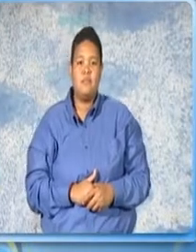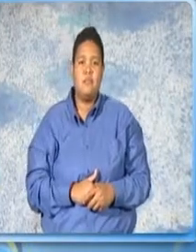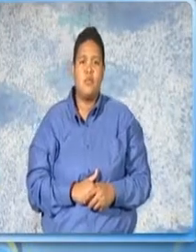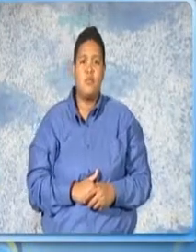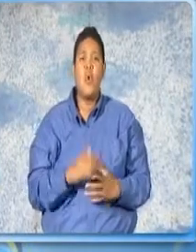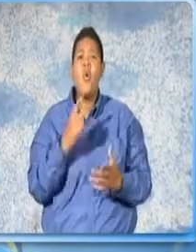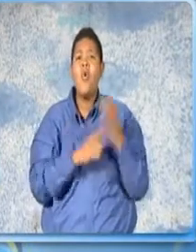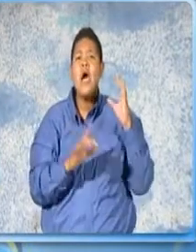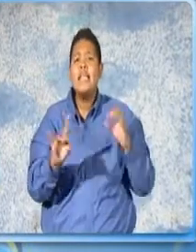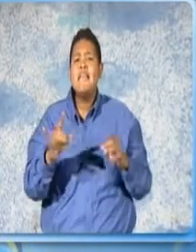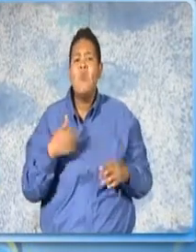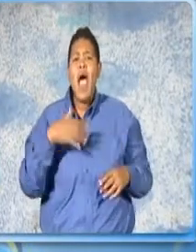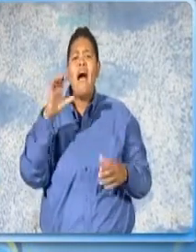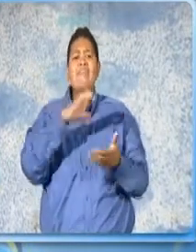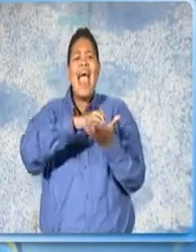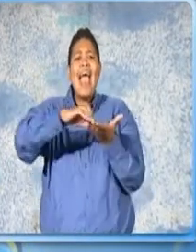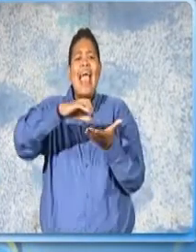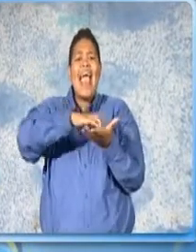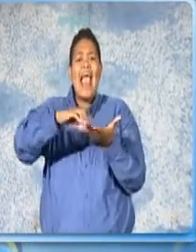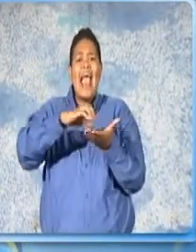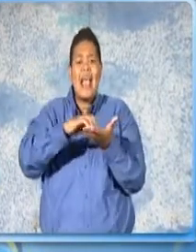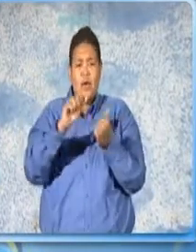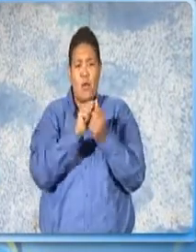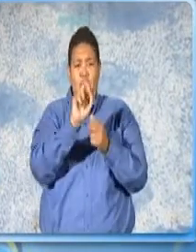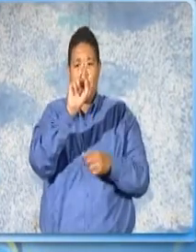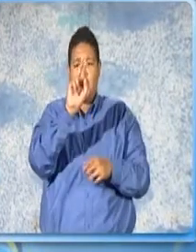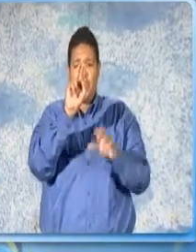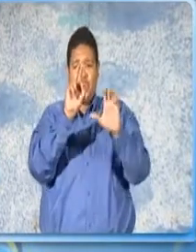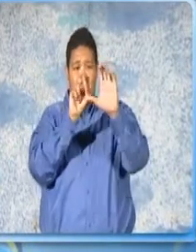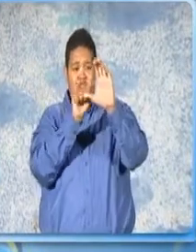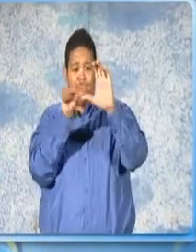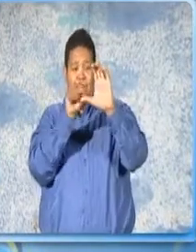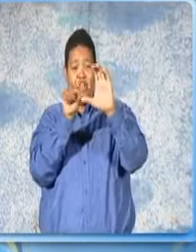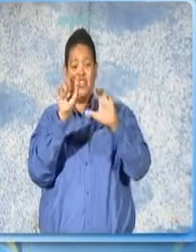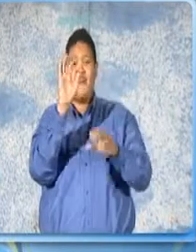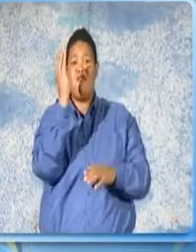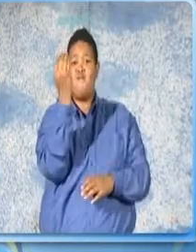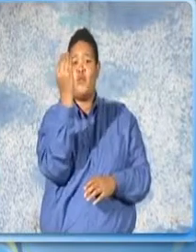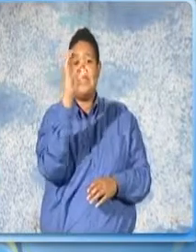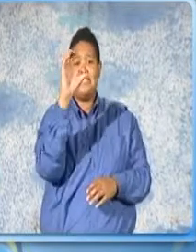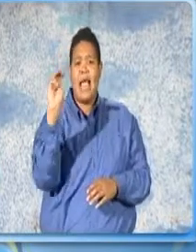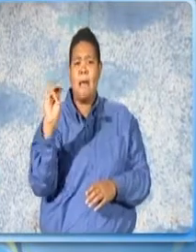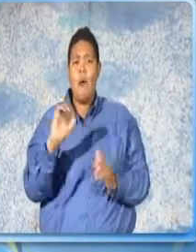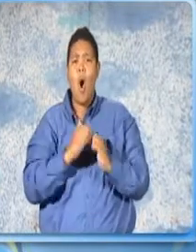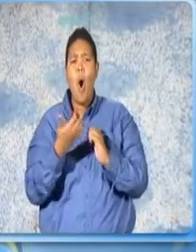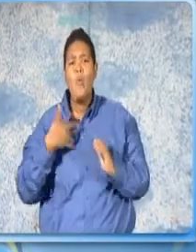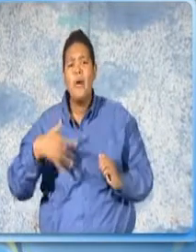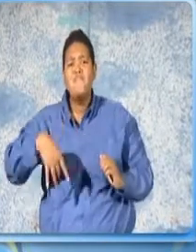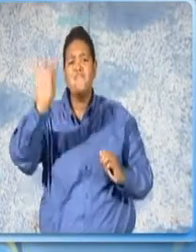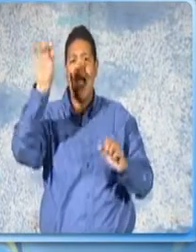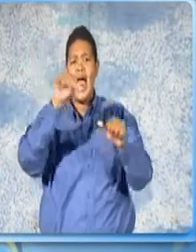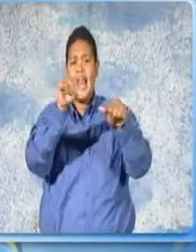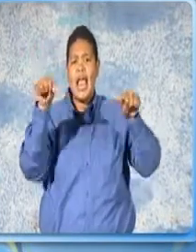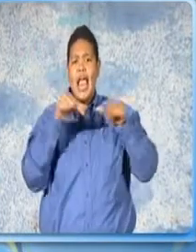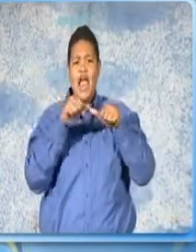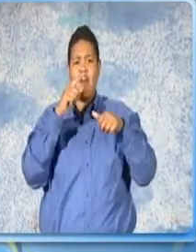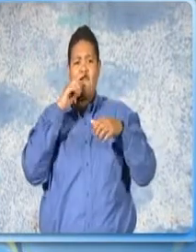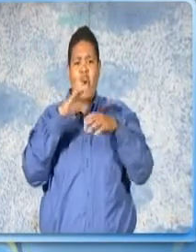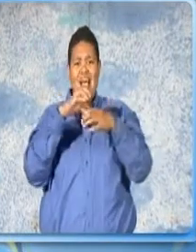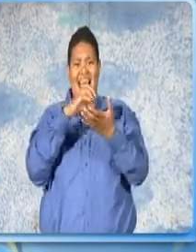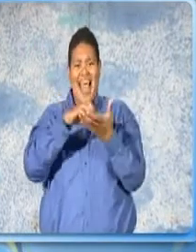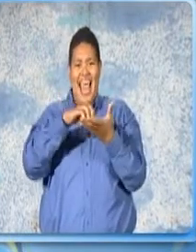What if we had a cake with a radius of 14 centimeters? How would we find the area of the top of the